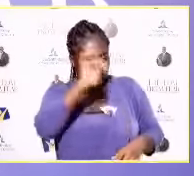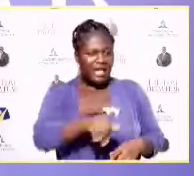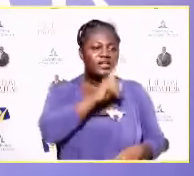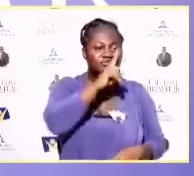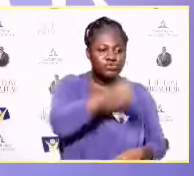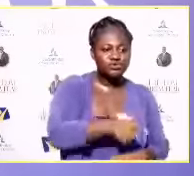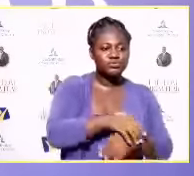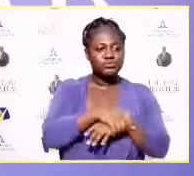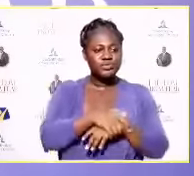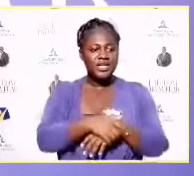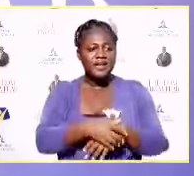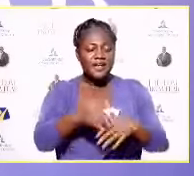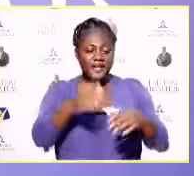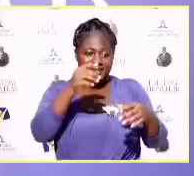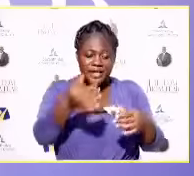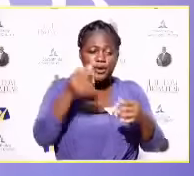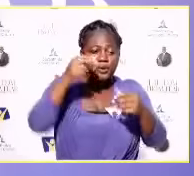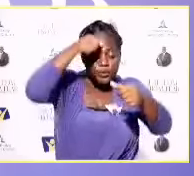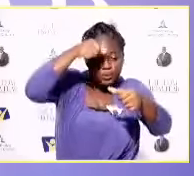Commandment 4, remember the Sabbath day.